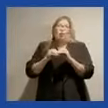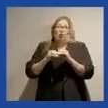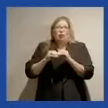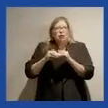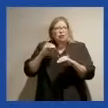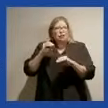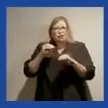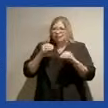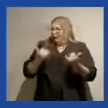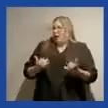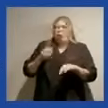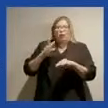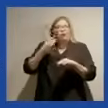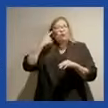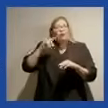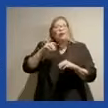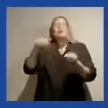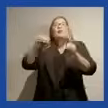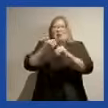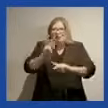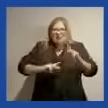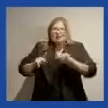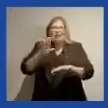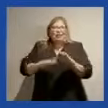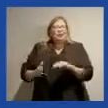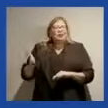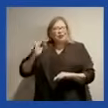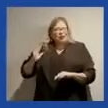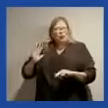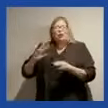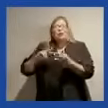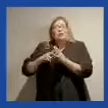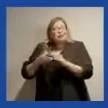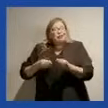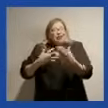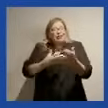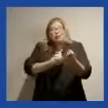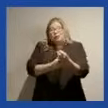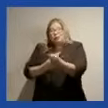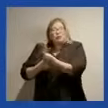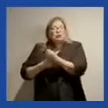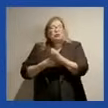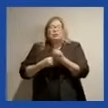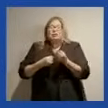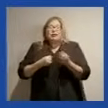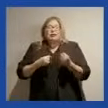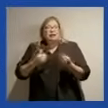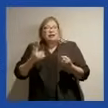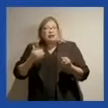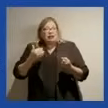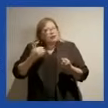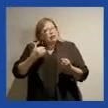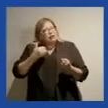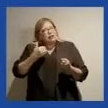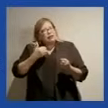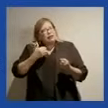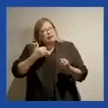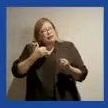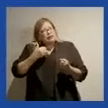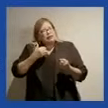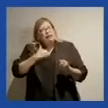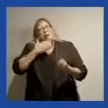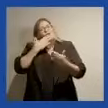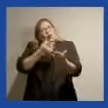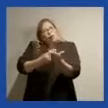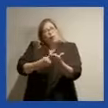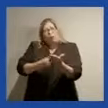people than we have ever done in terms of providing supports. And I think if there is a theory of the case we're making here today,